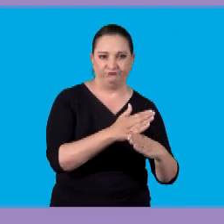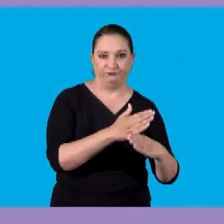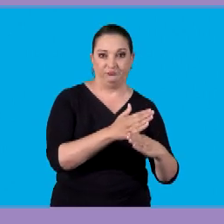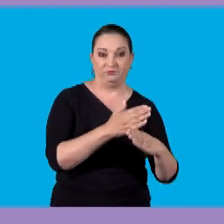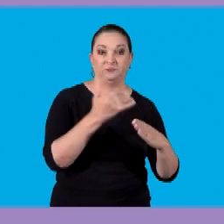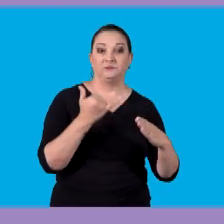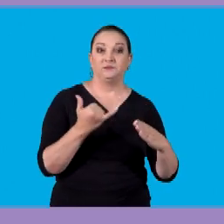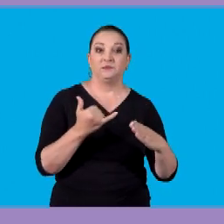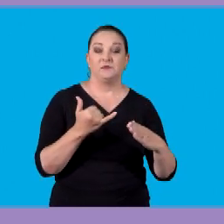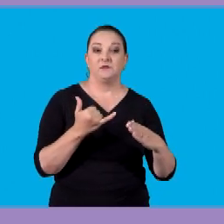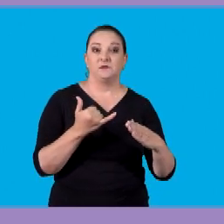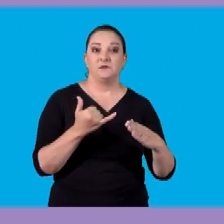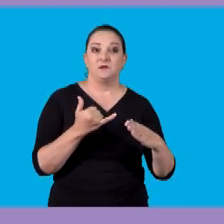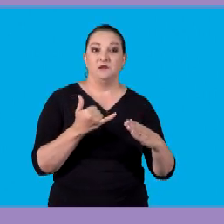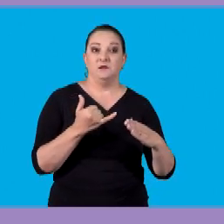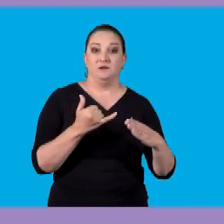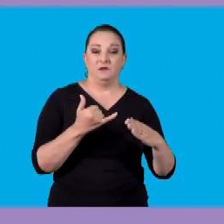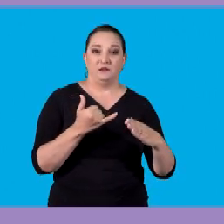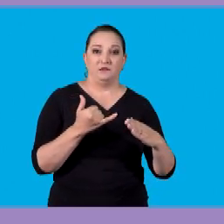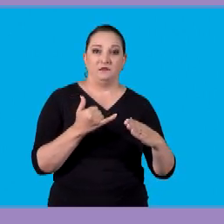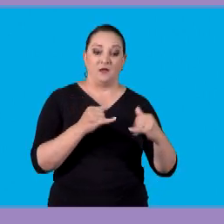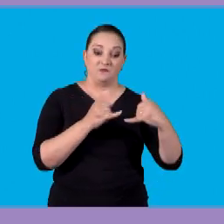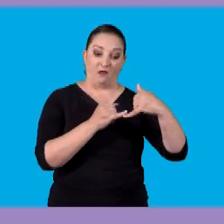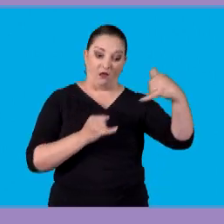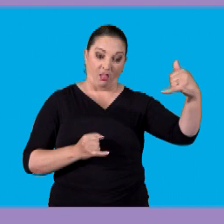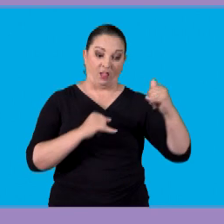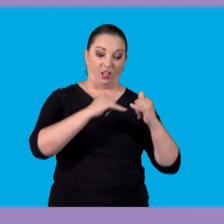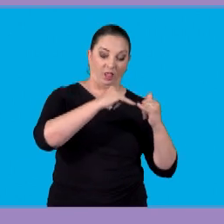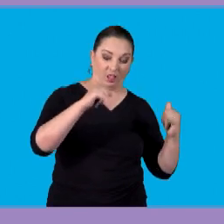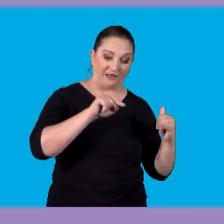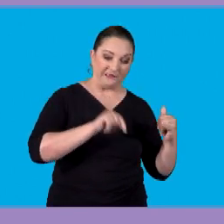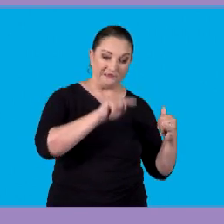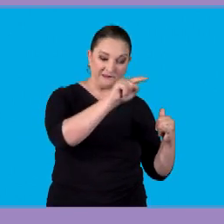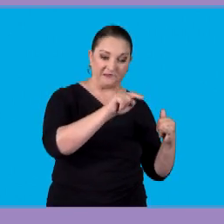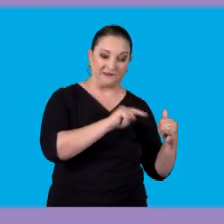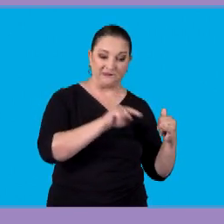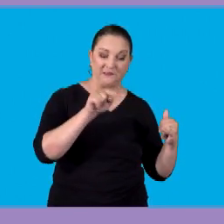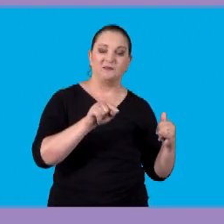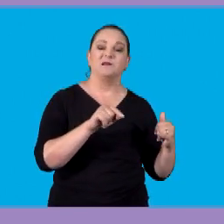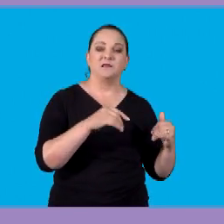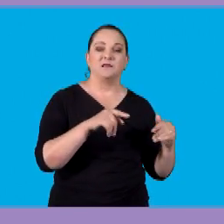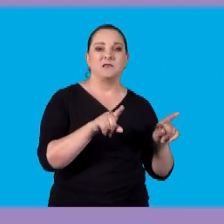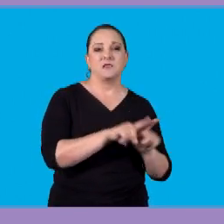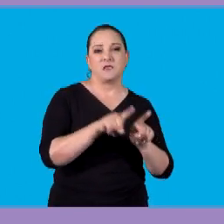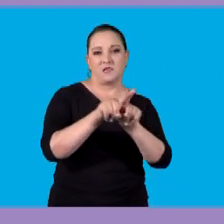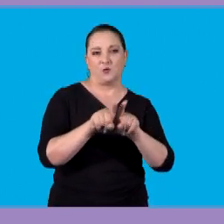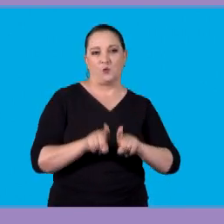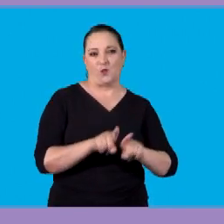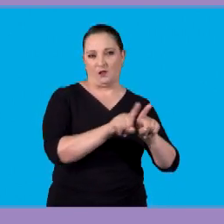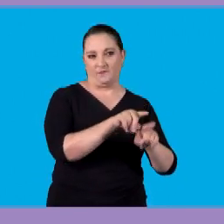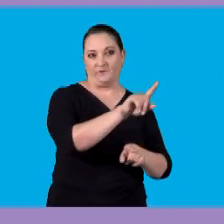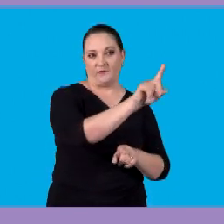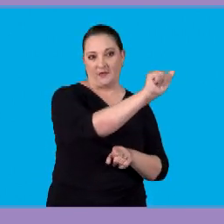other, but what makes a rectangle different is that the diagonals are also equal. So this means that